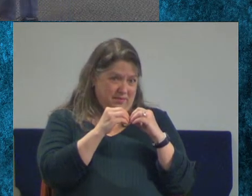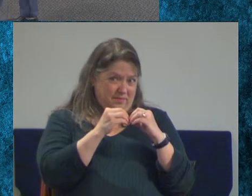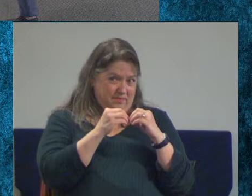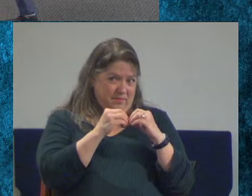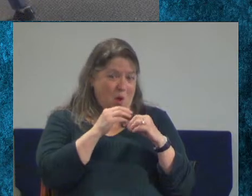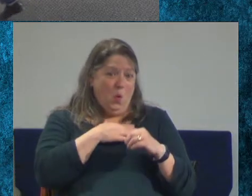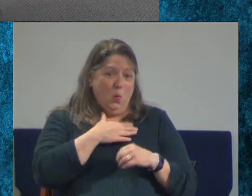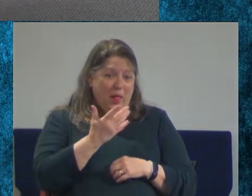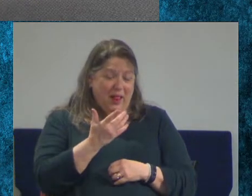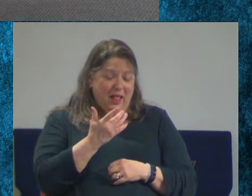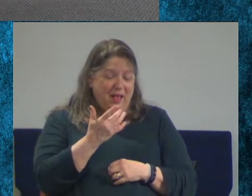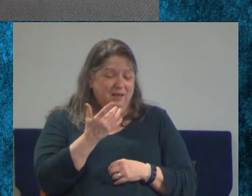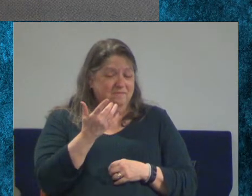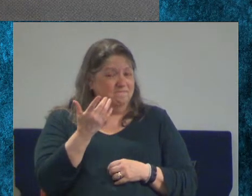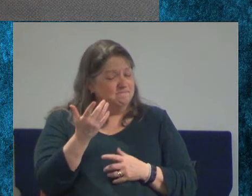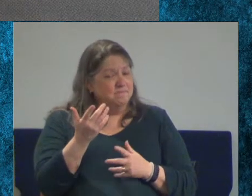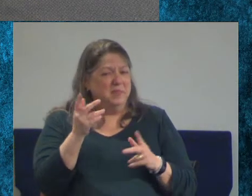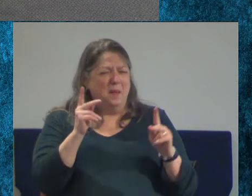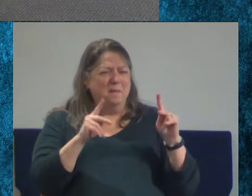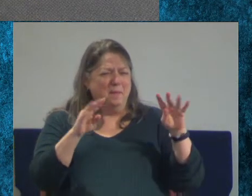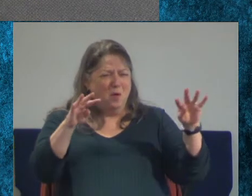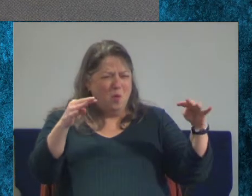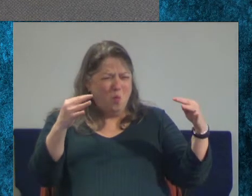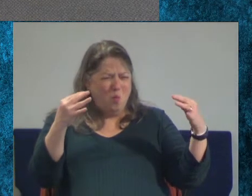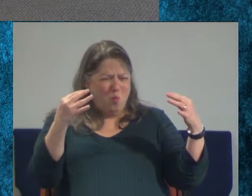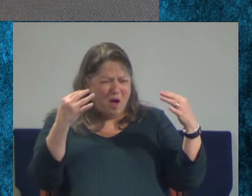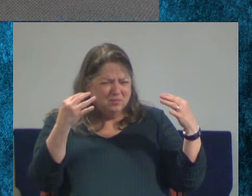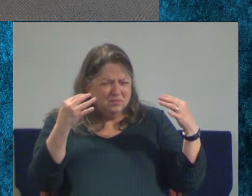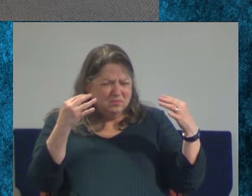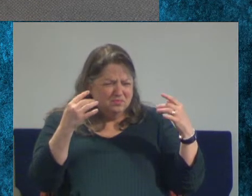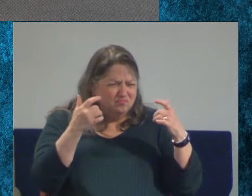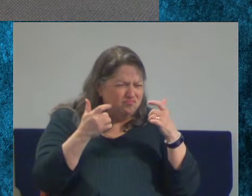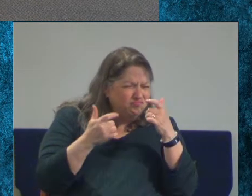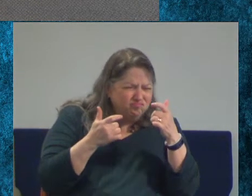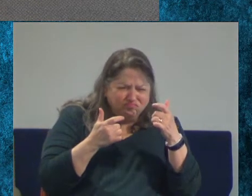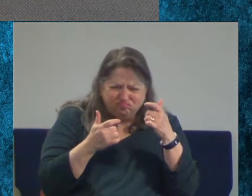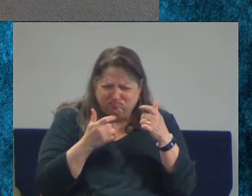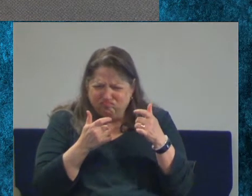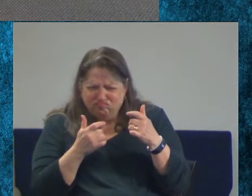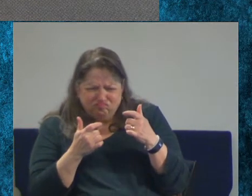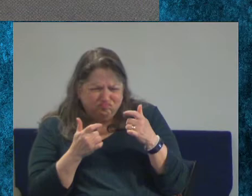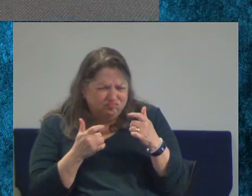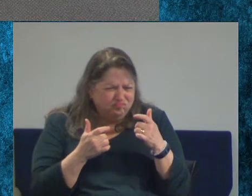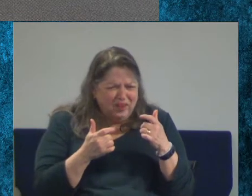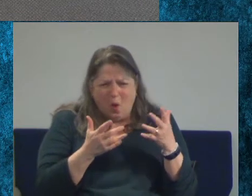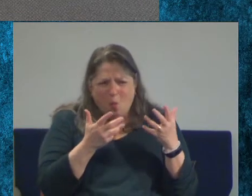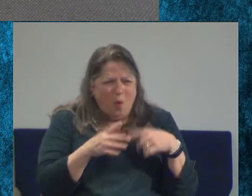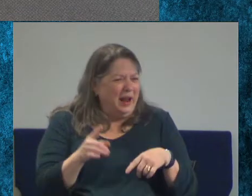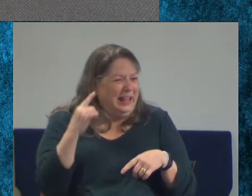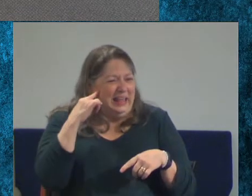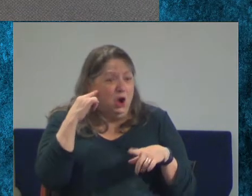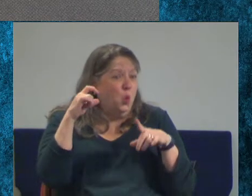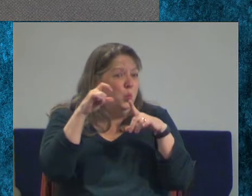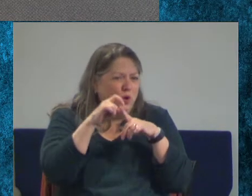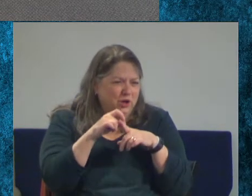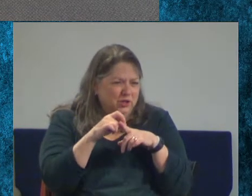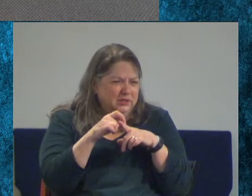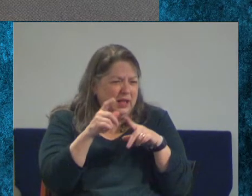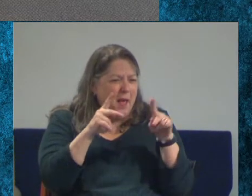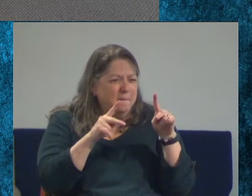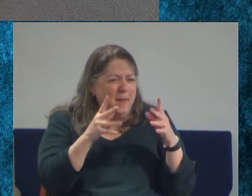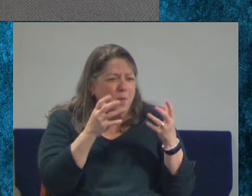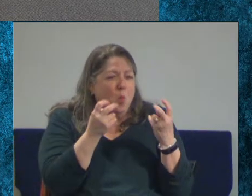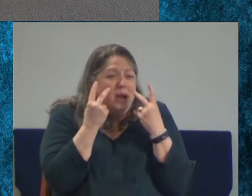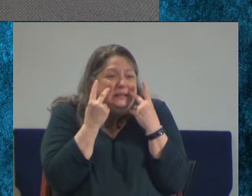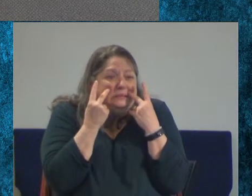much for an explanation of the gospel. They're looking for a demonstration of the gospel. See, people need to see